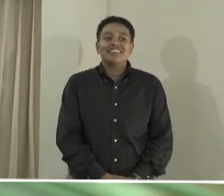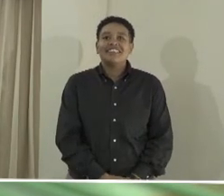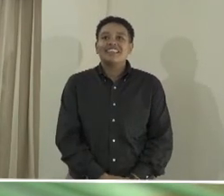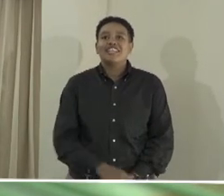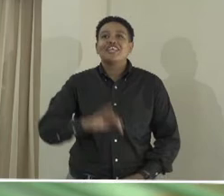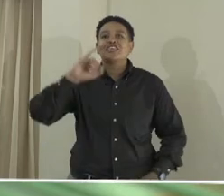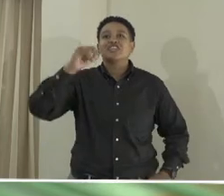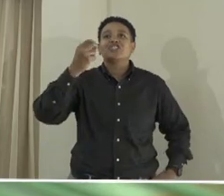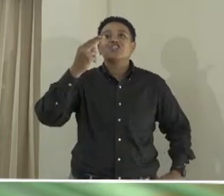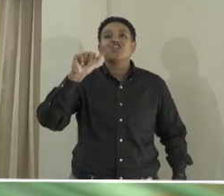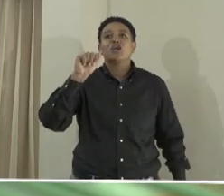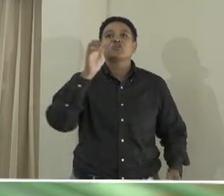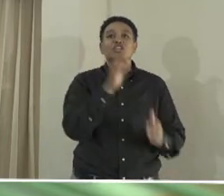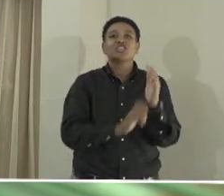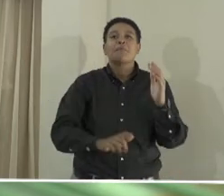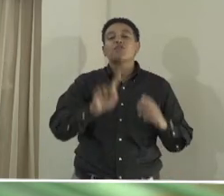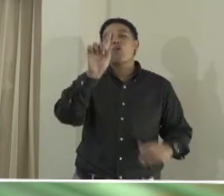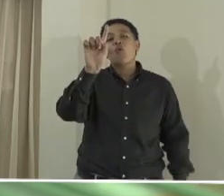Joshua chapter